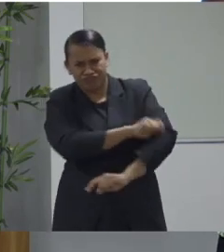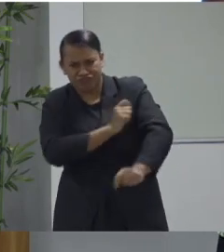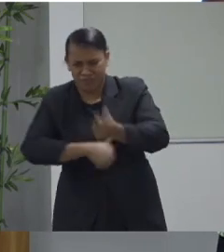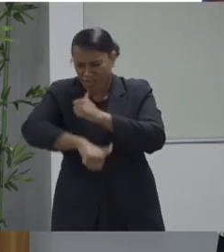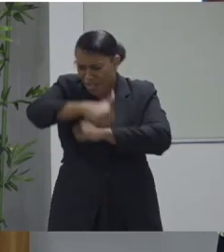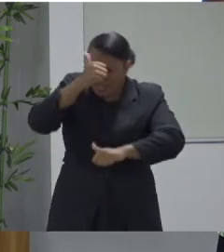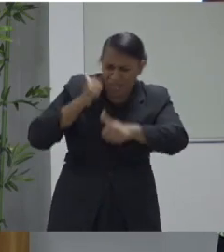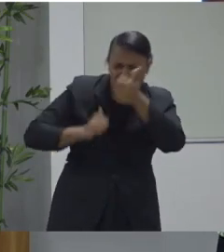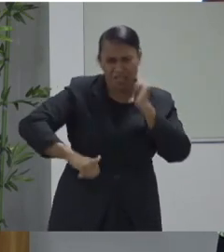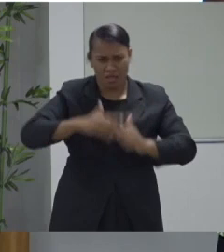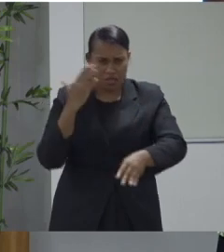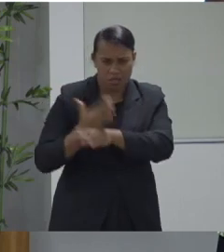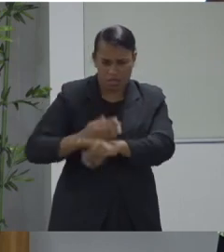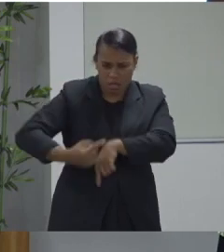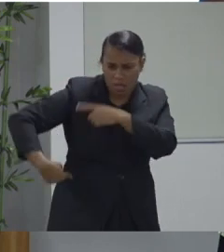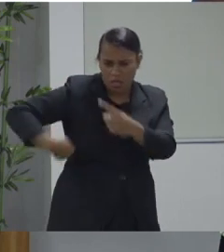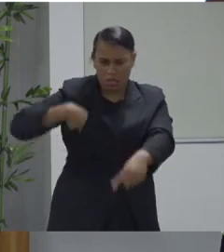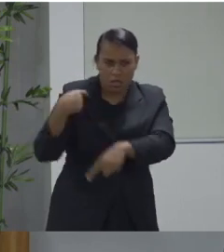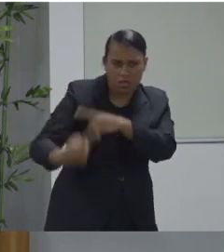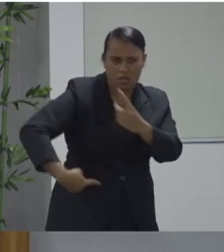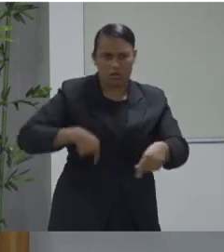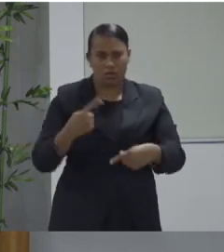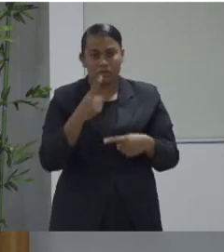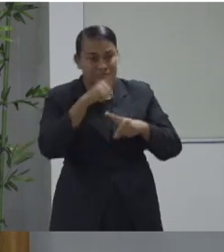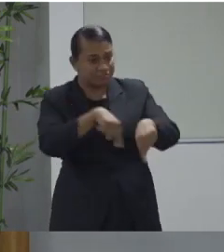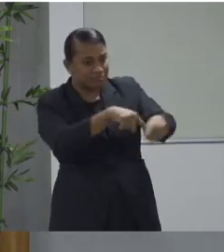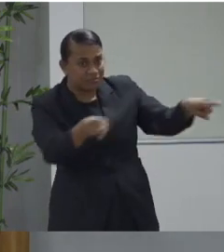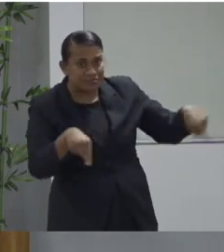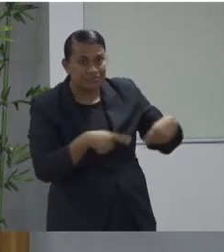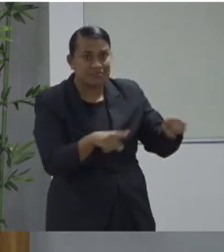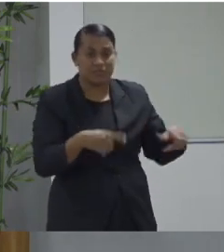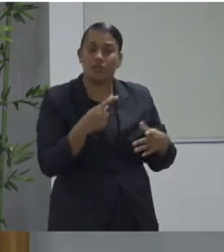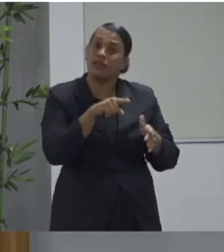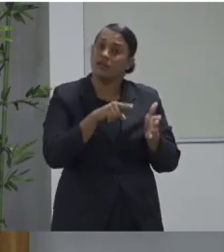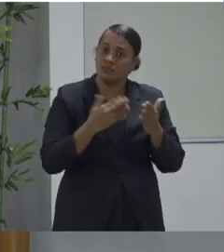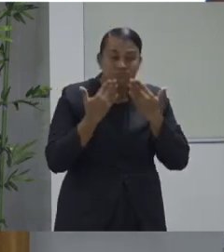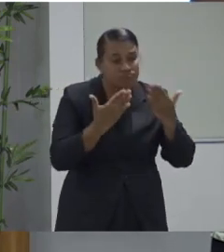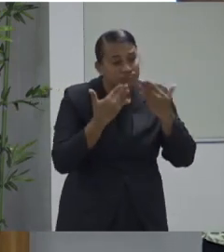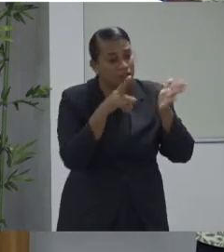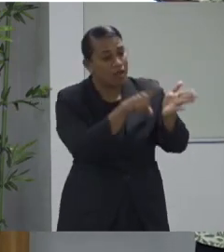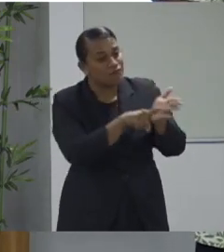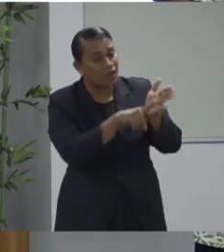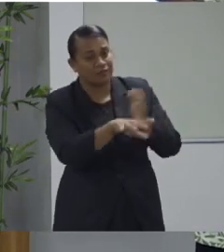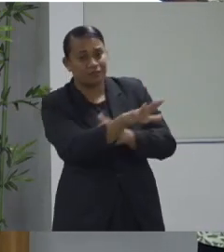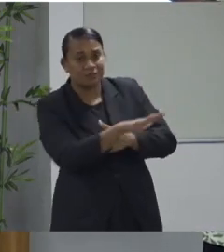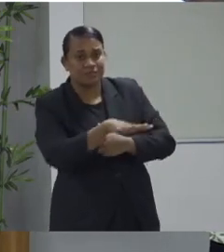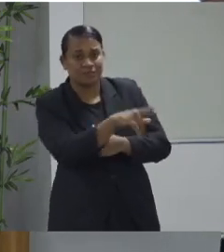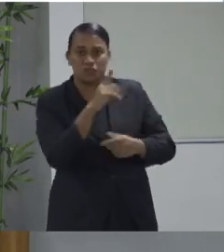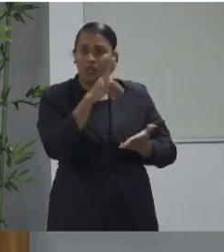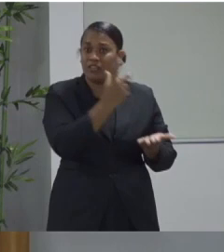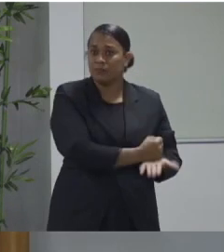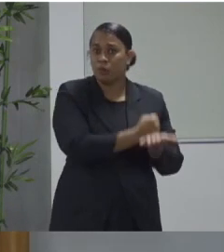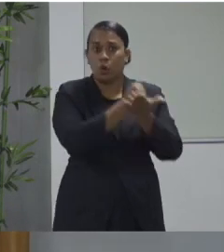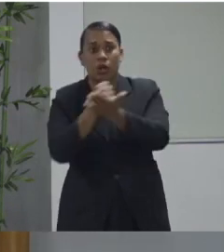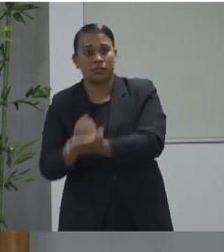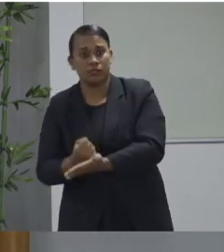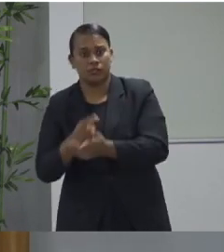we thank the people of Lautoka, the greater Lautoka area, for coming in support, and we